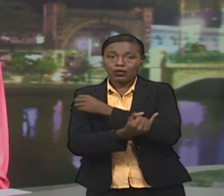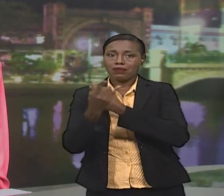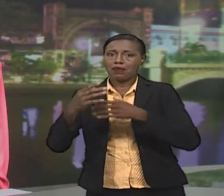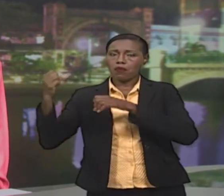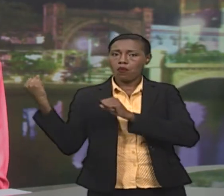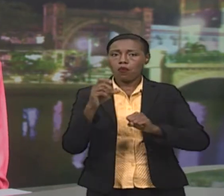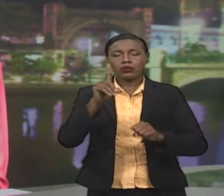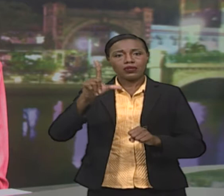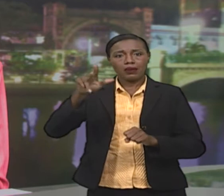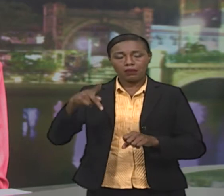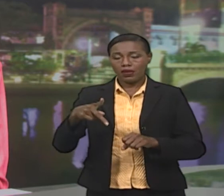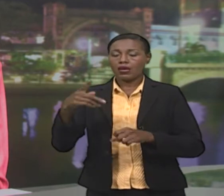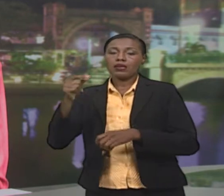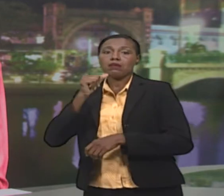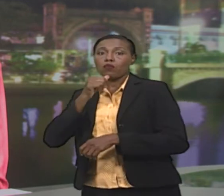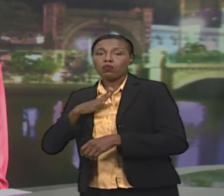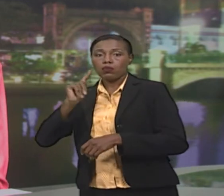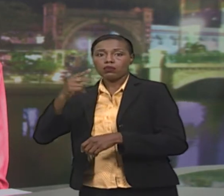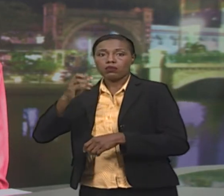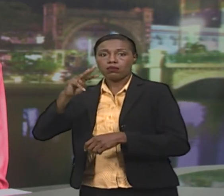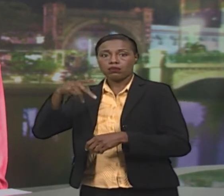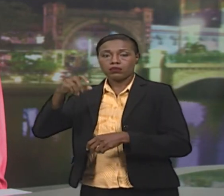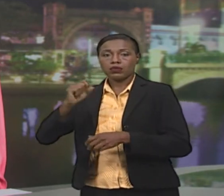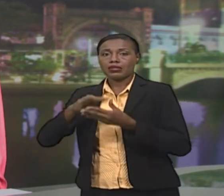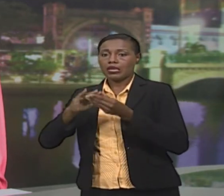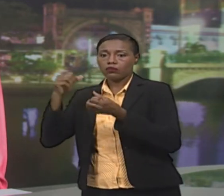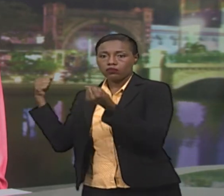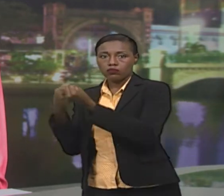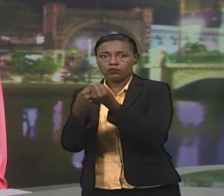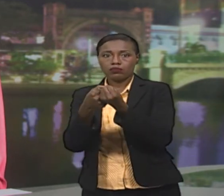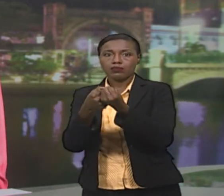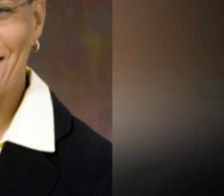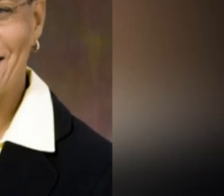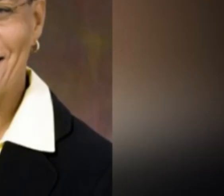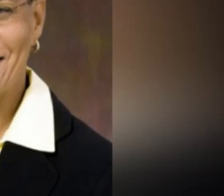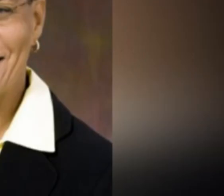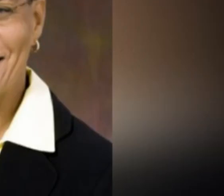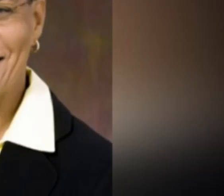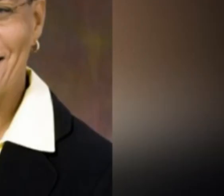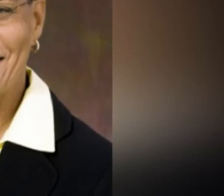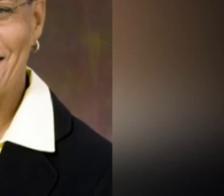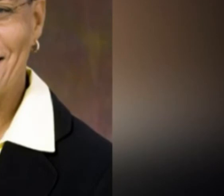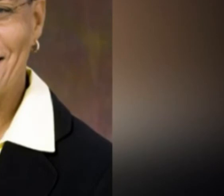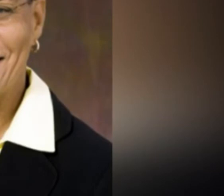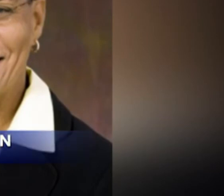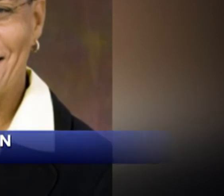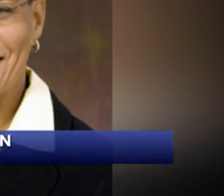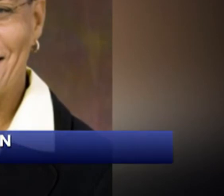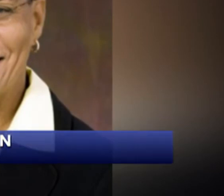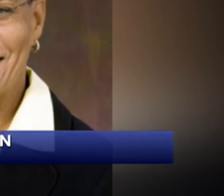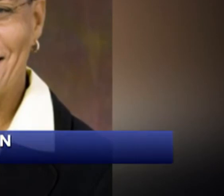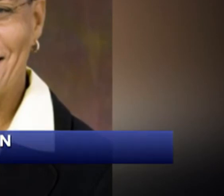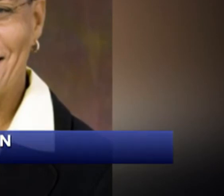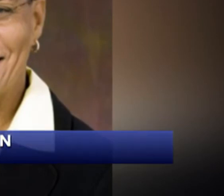Thompson says he has her full support. George Pilgrim has been in and around St. John for many years now, working on